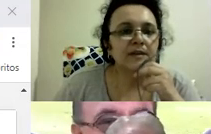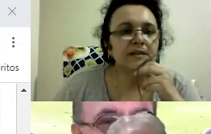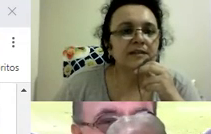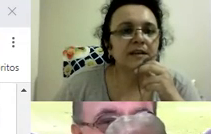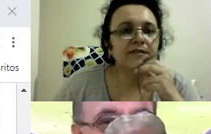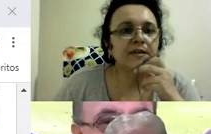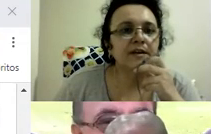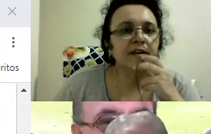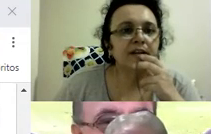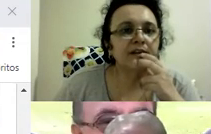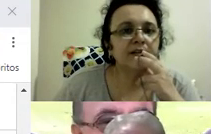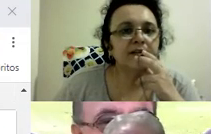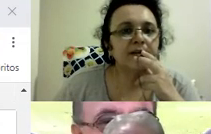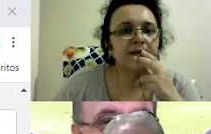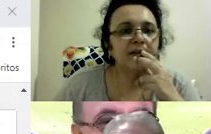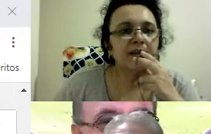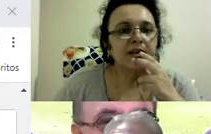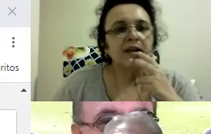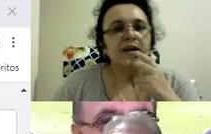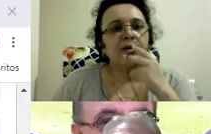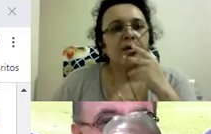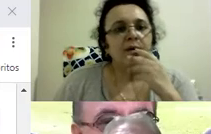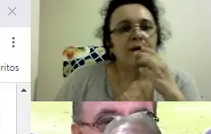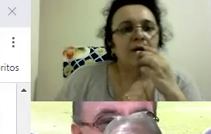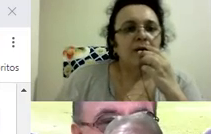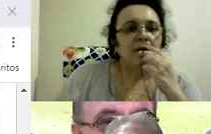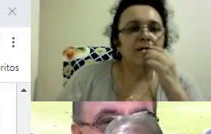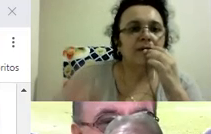Now, let's start from there here.